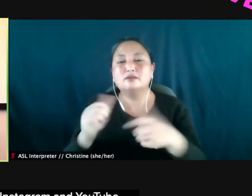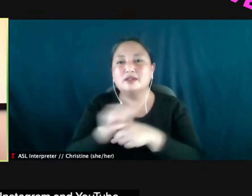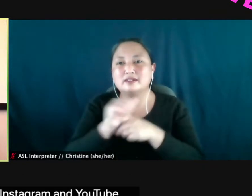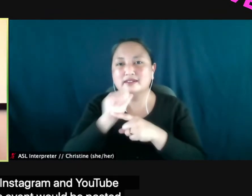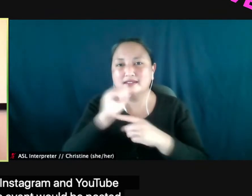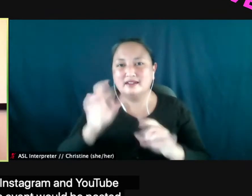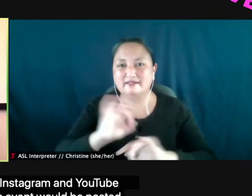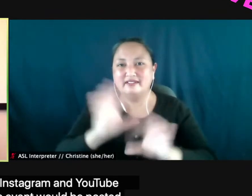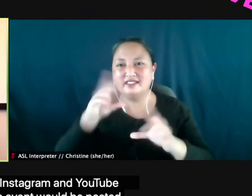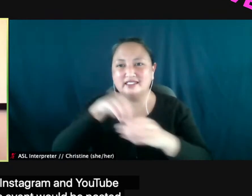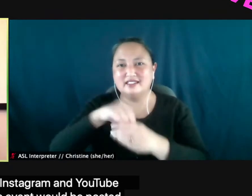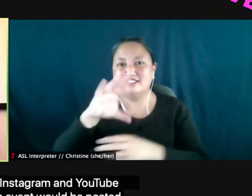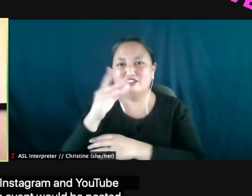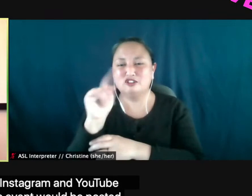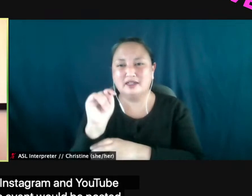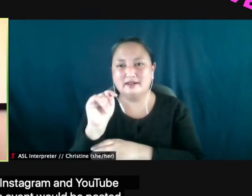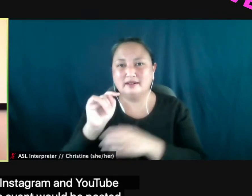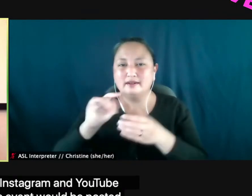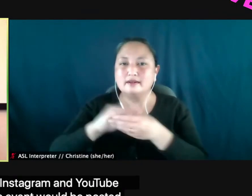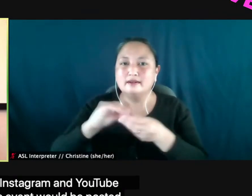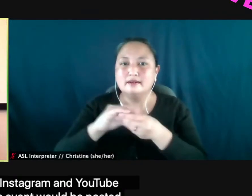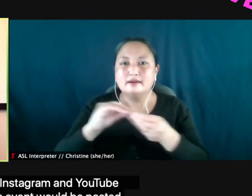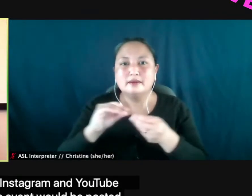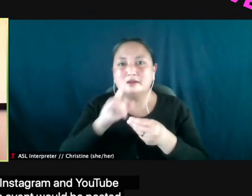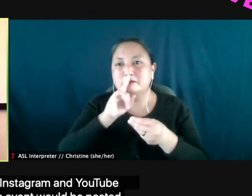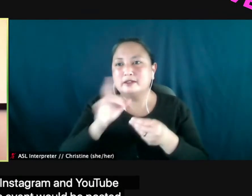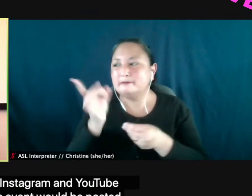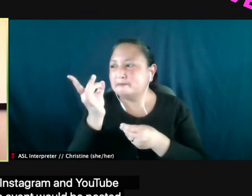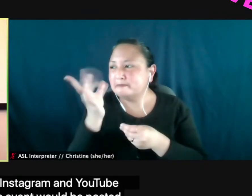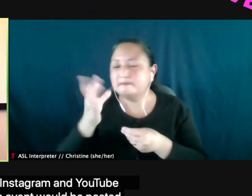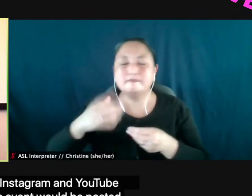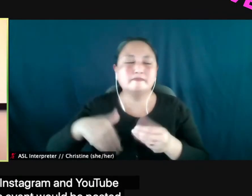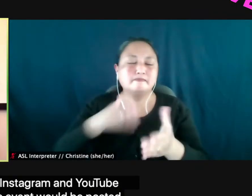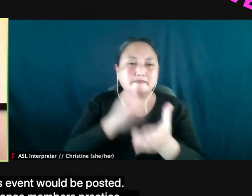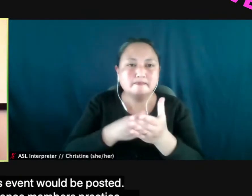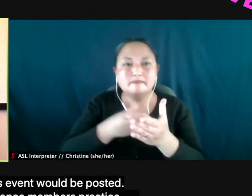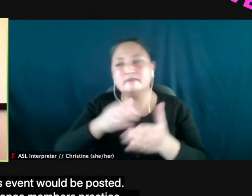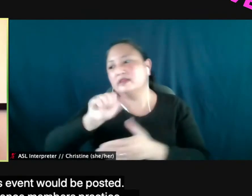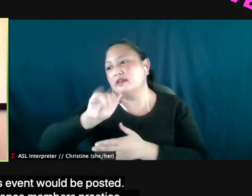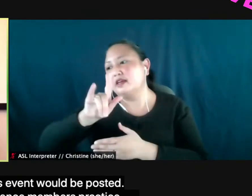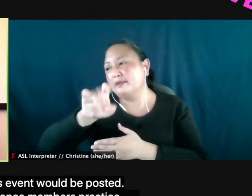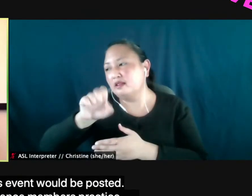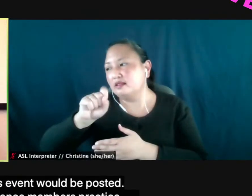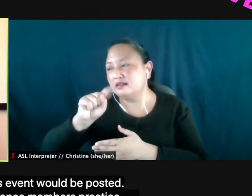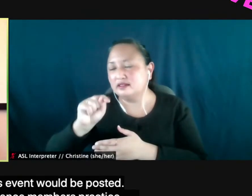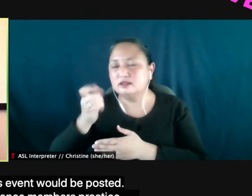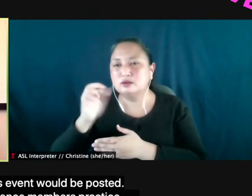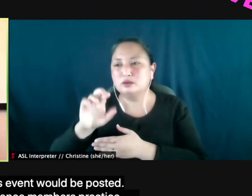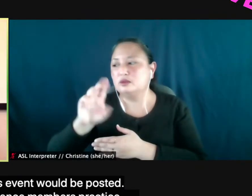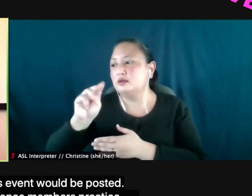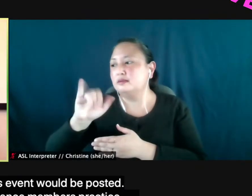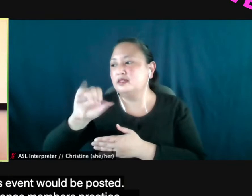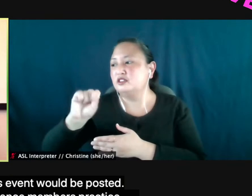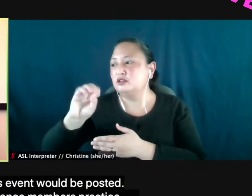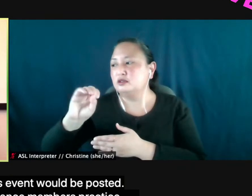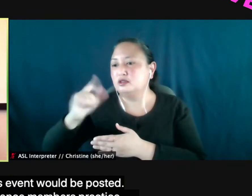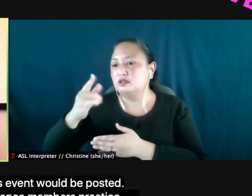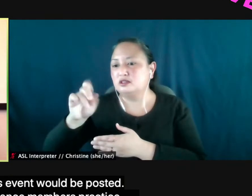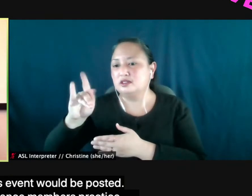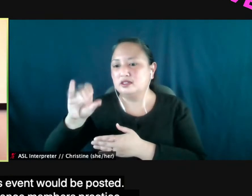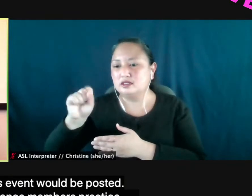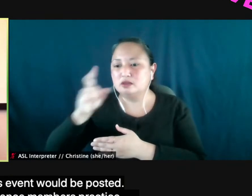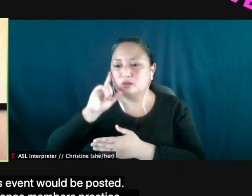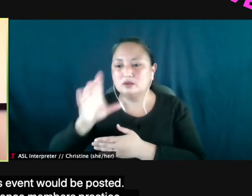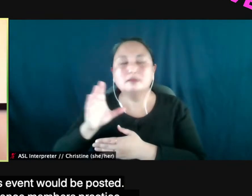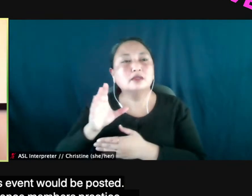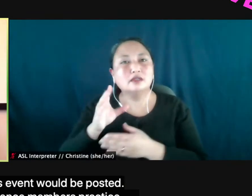chat. Comments that are racist, transphobic, homophobic, ableist, and/or misogynist will be flagged, and the person will be removed from this